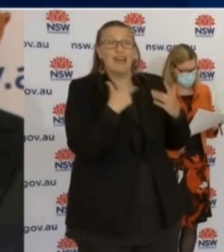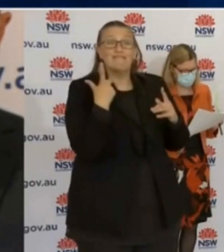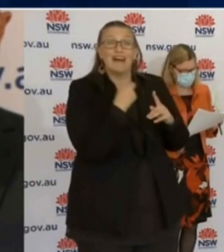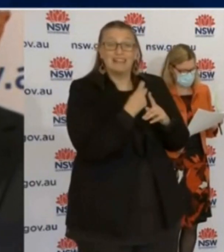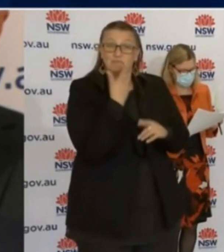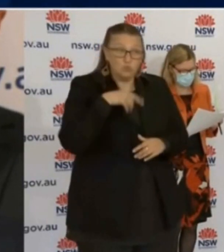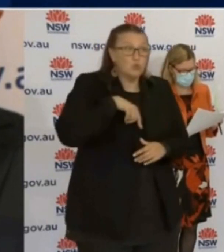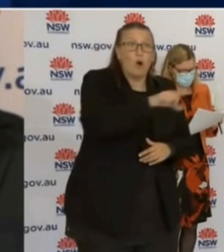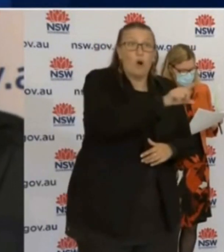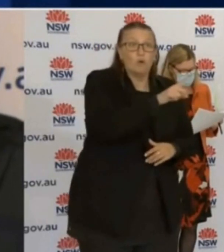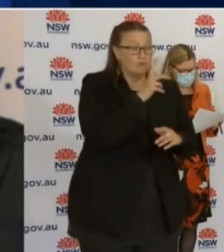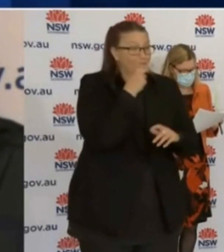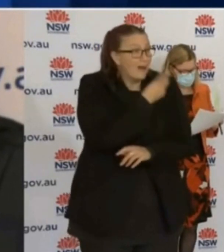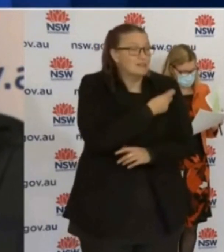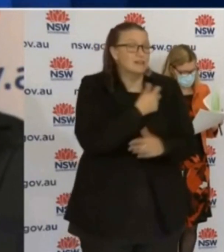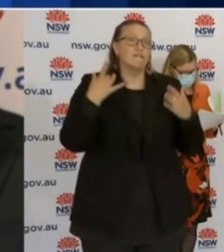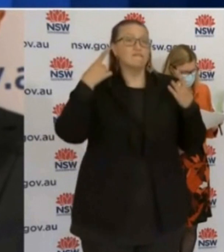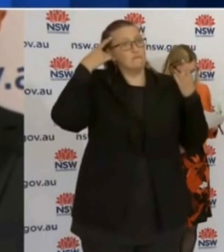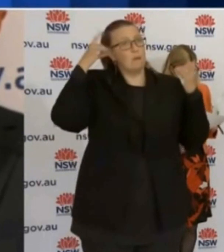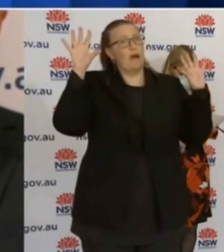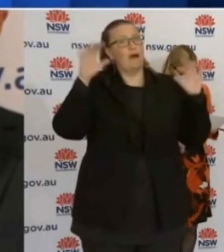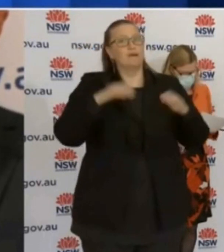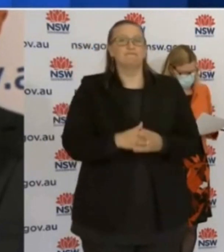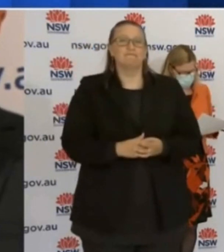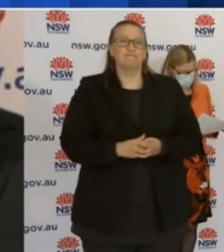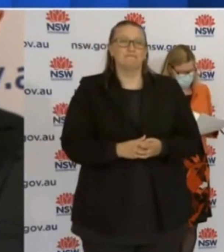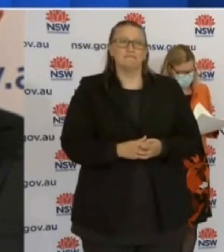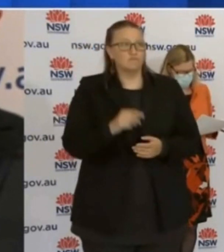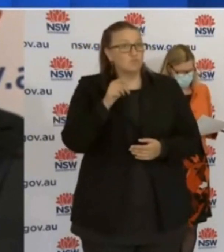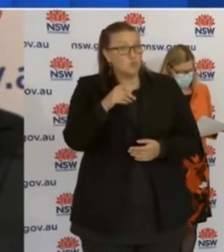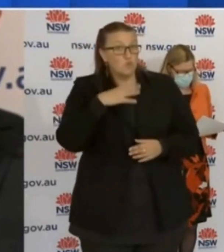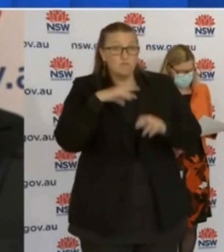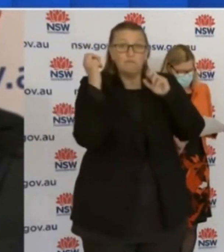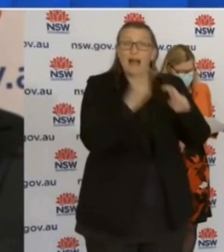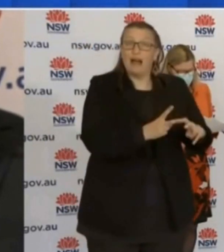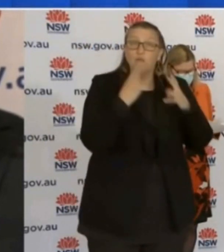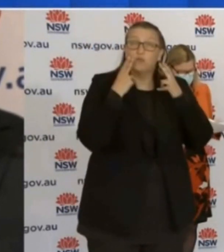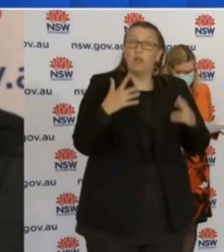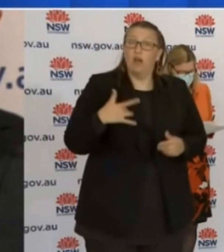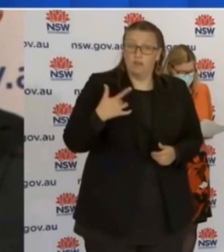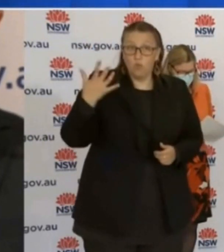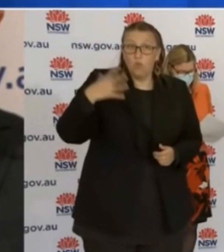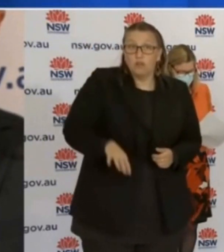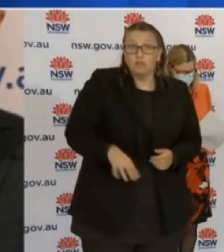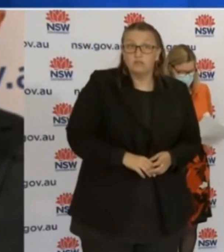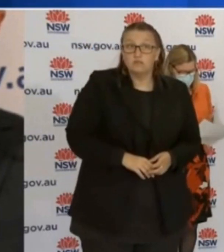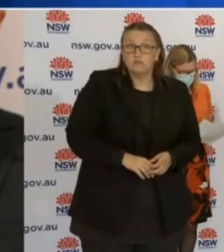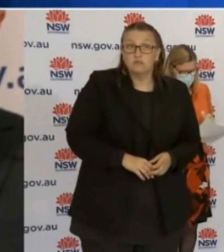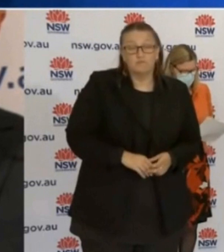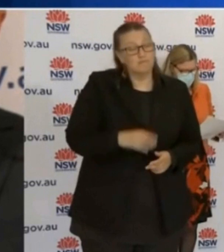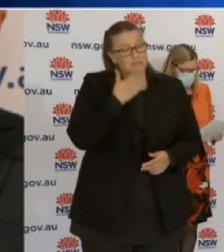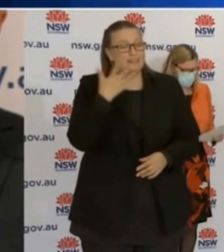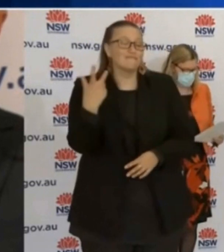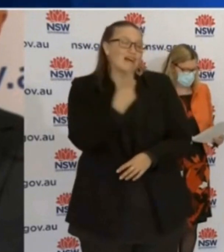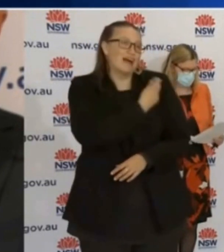can I again issue a plea to say, if you want to get back to work, if you want to get back to normal life, please get vaccinated. Vaccination is